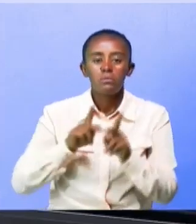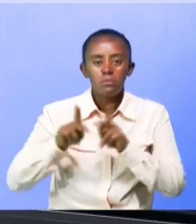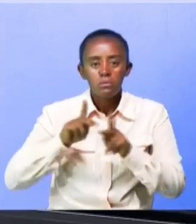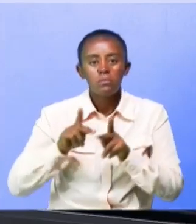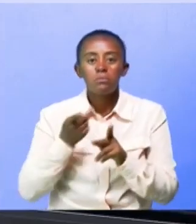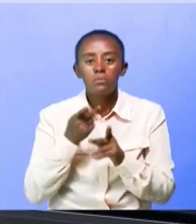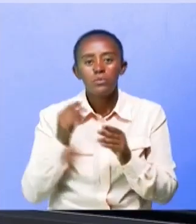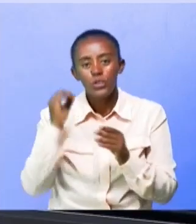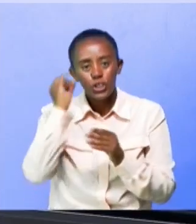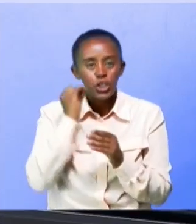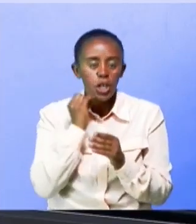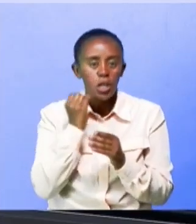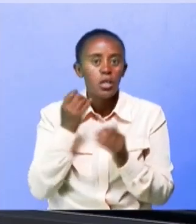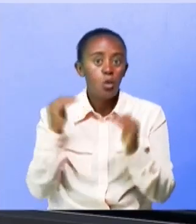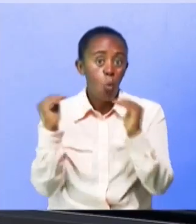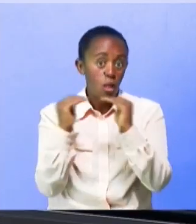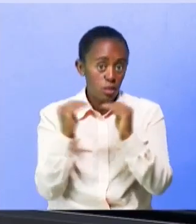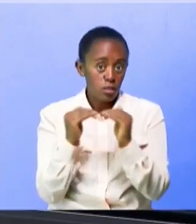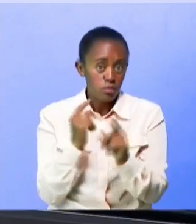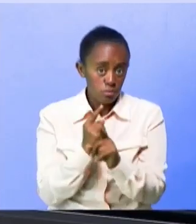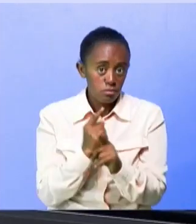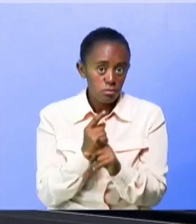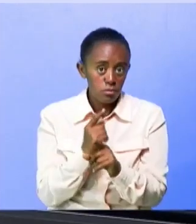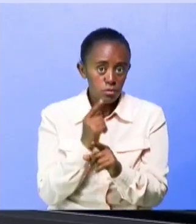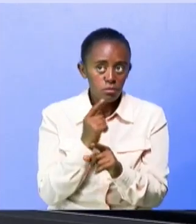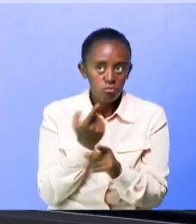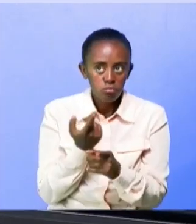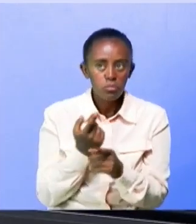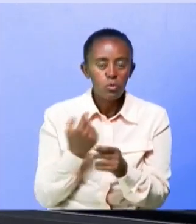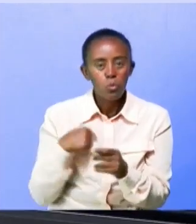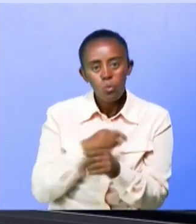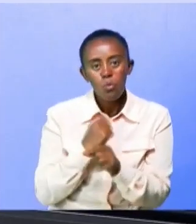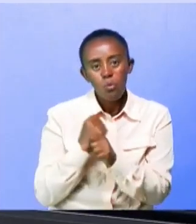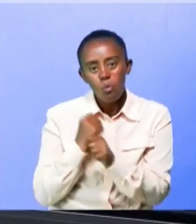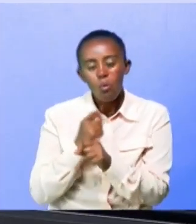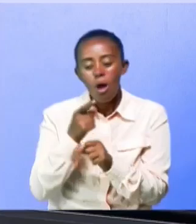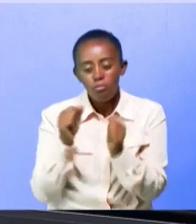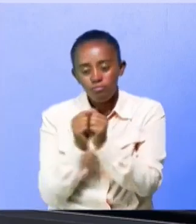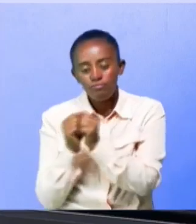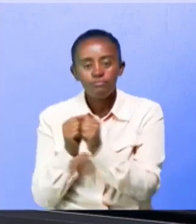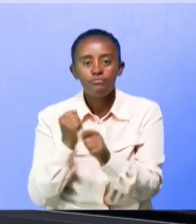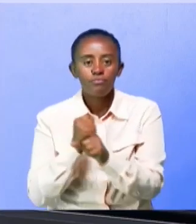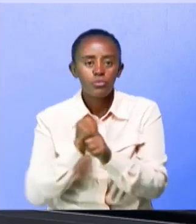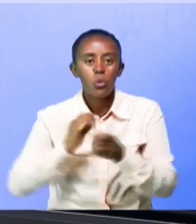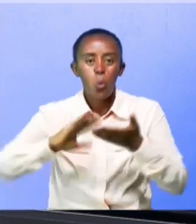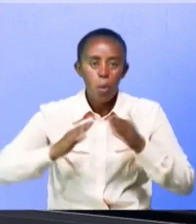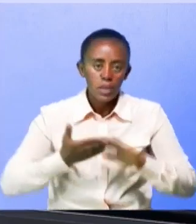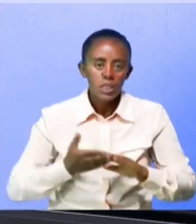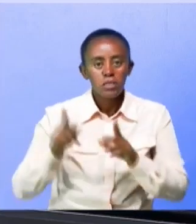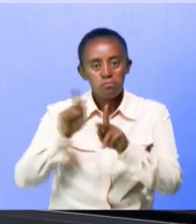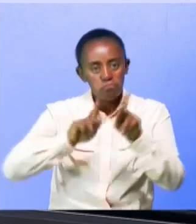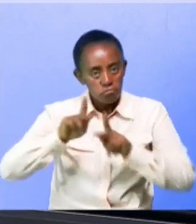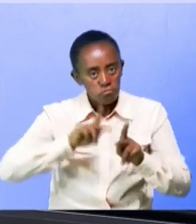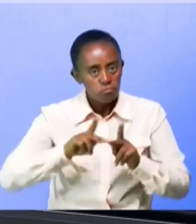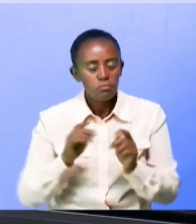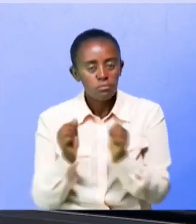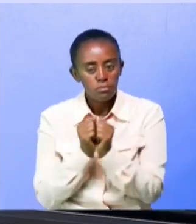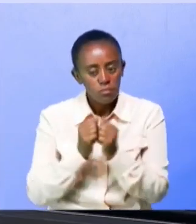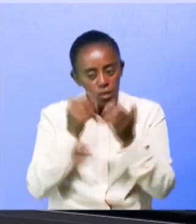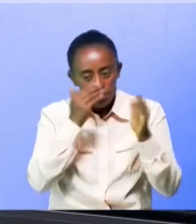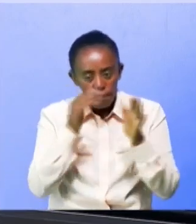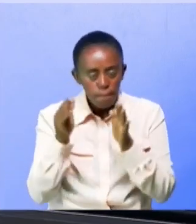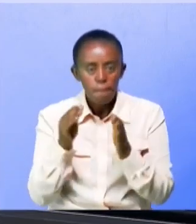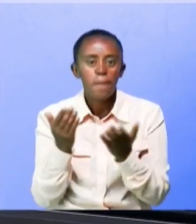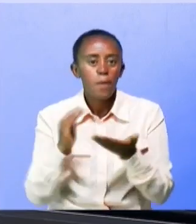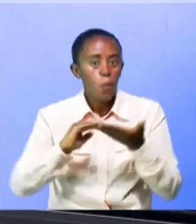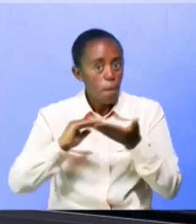equality. Yeah, that's why we have to work with the community in order to aware the